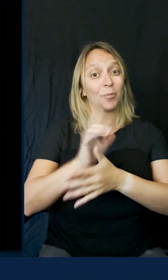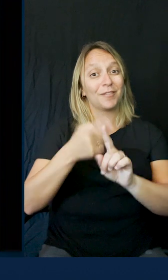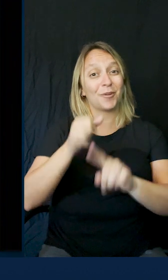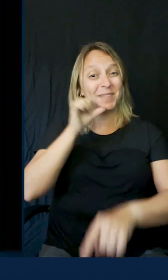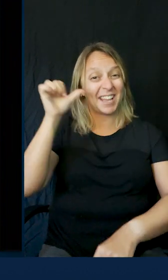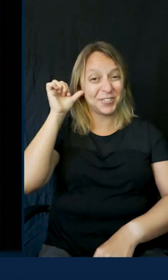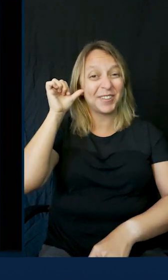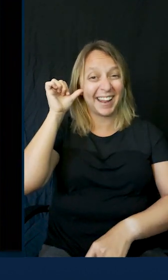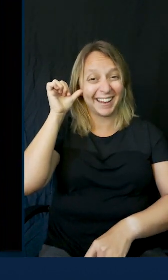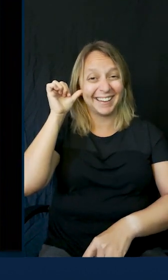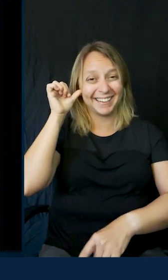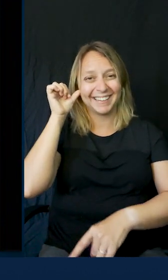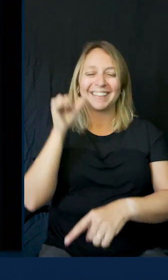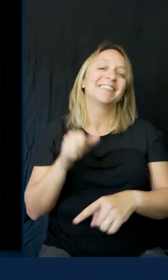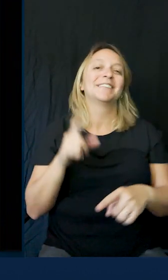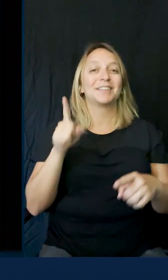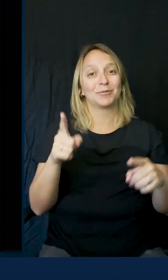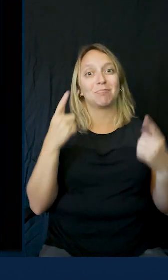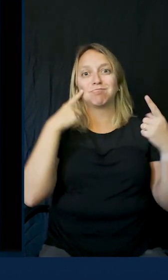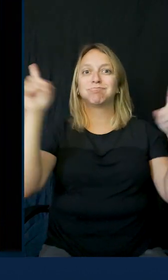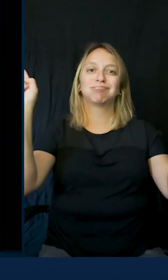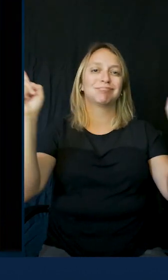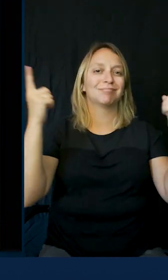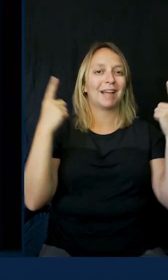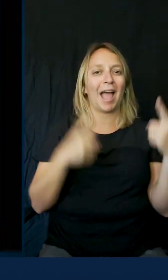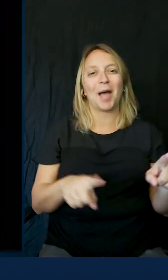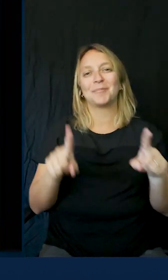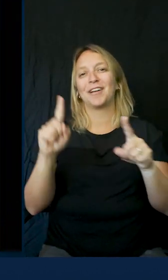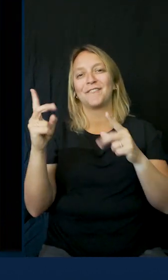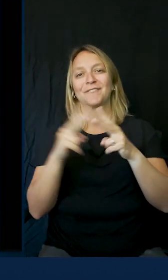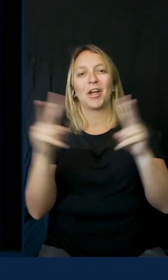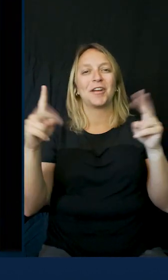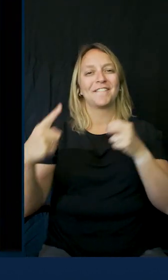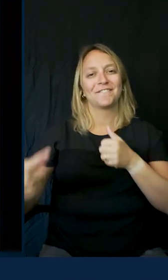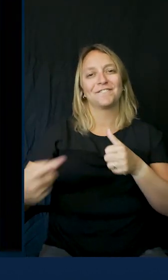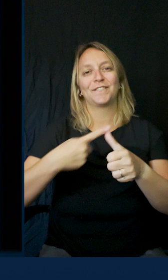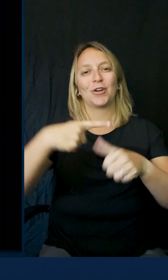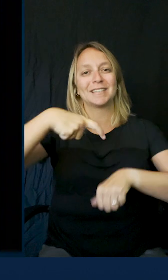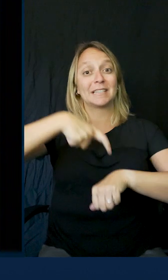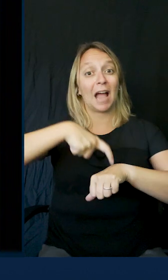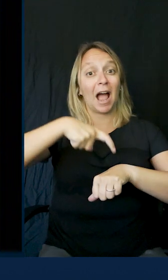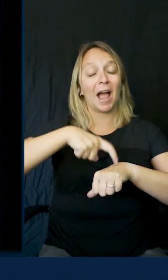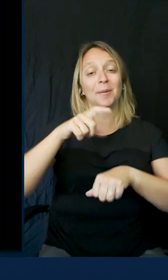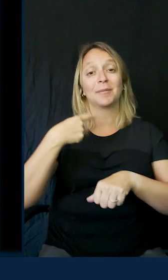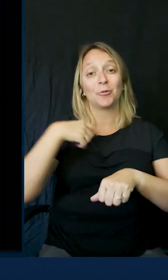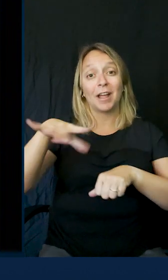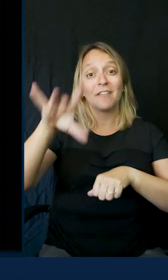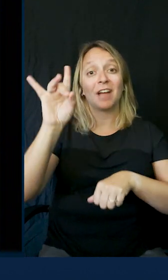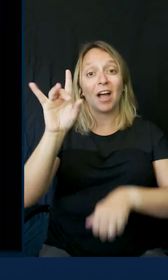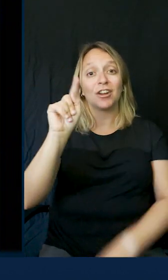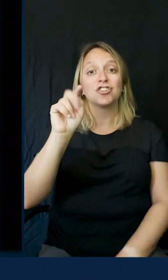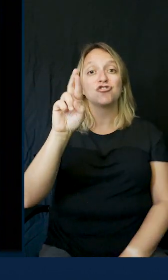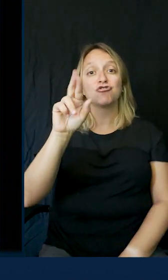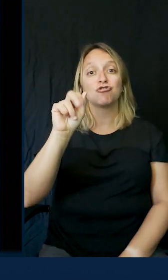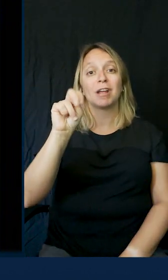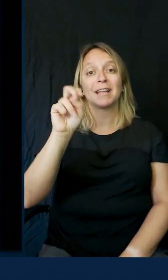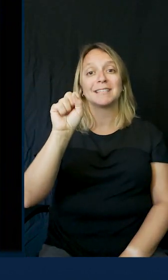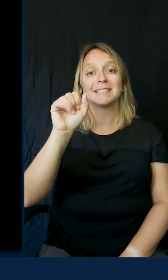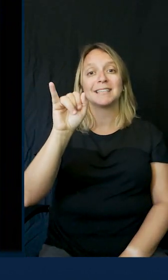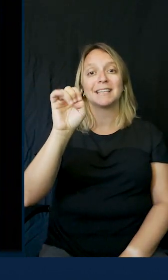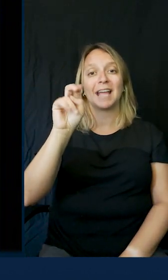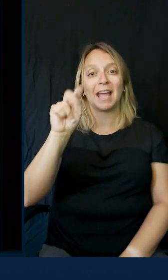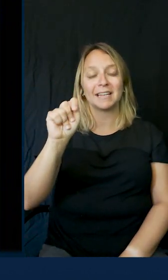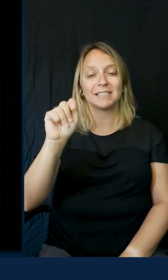yesterday. So this is a momentous occasion for us because it's our very first transient scat sample that we have collected from